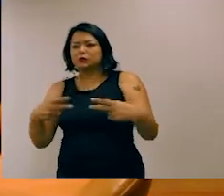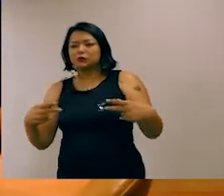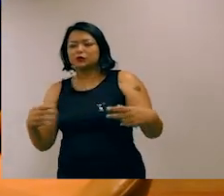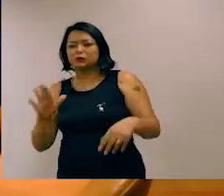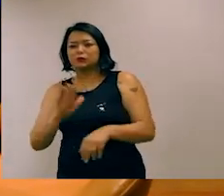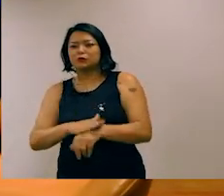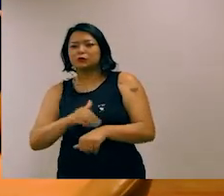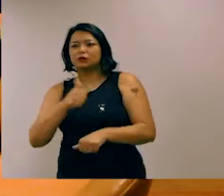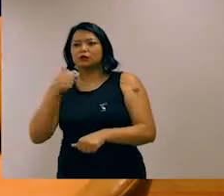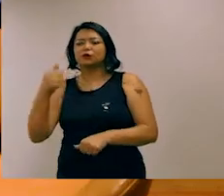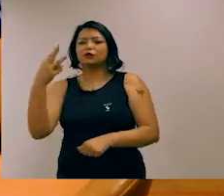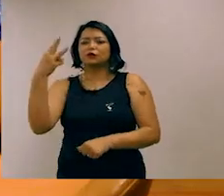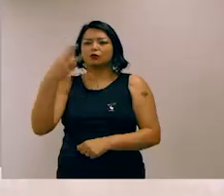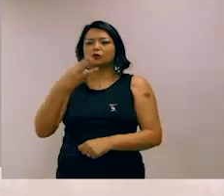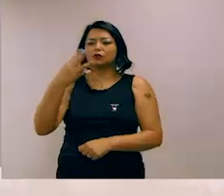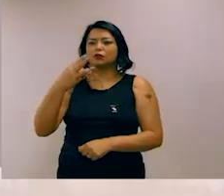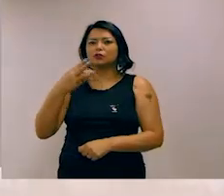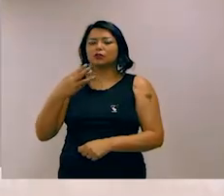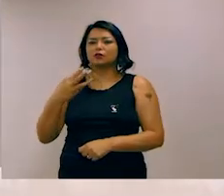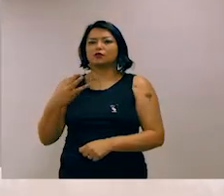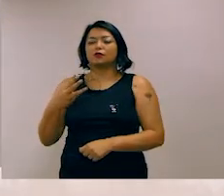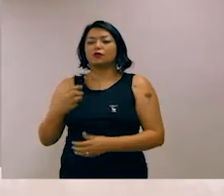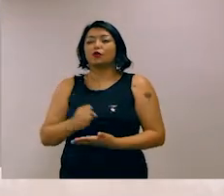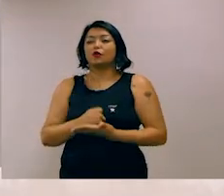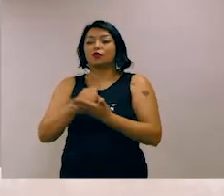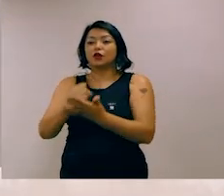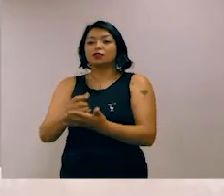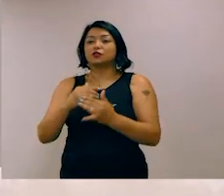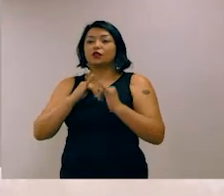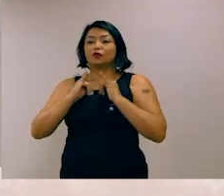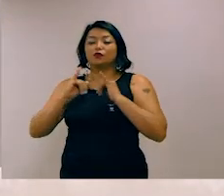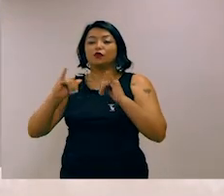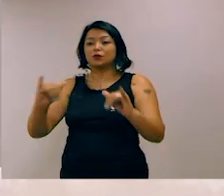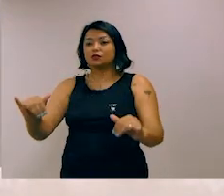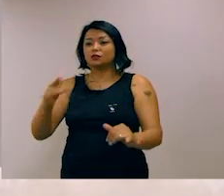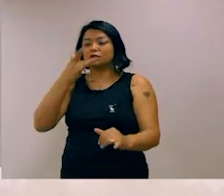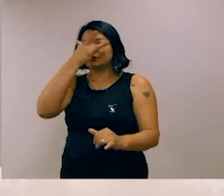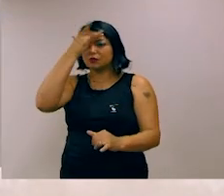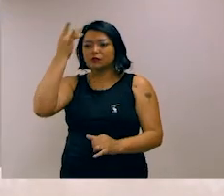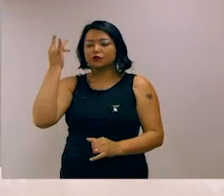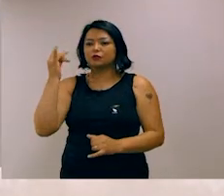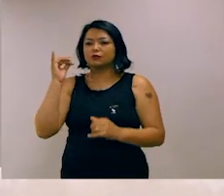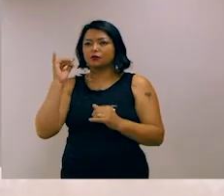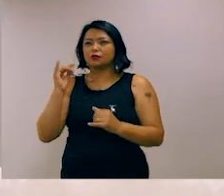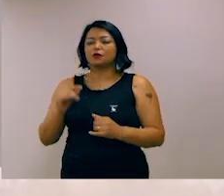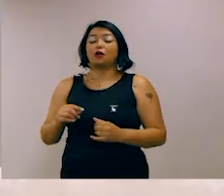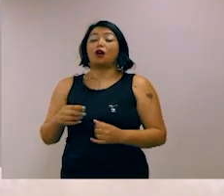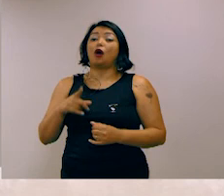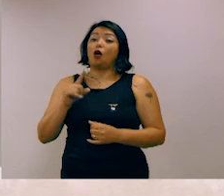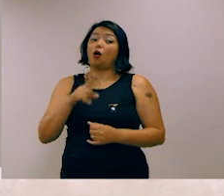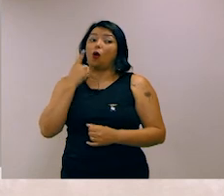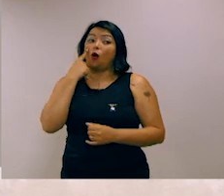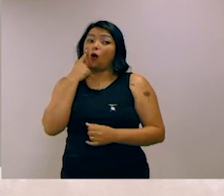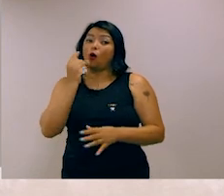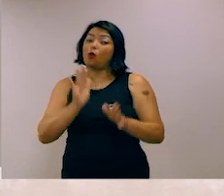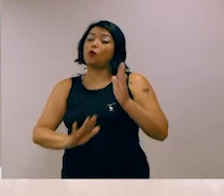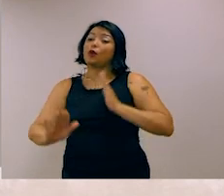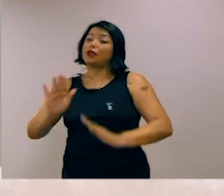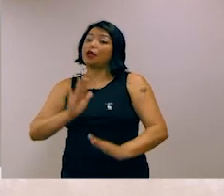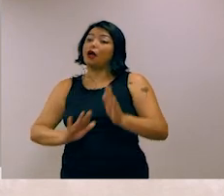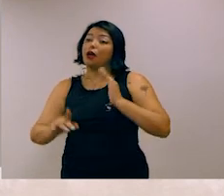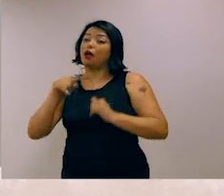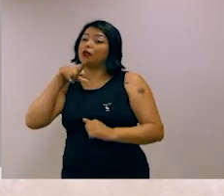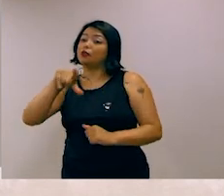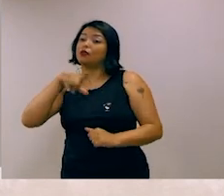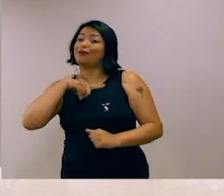giving them information. So for example, telling them the amount of sugar inside their drink printed